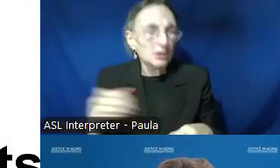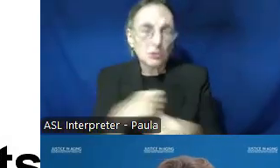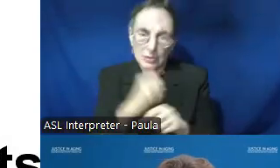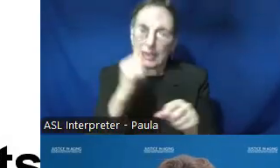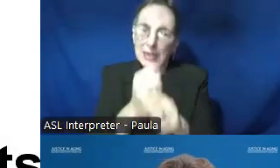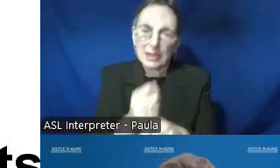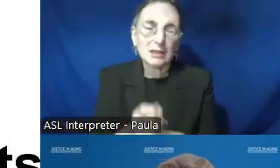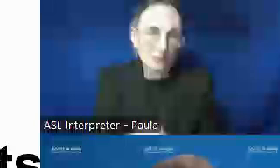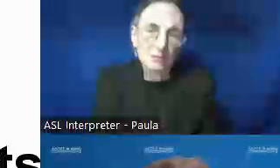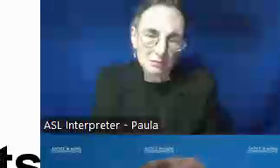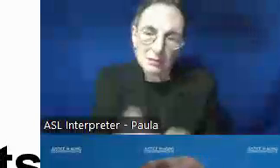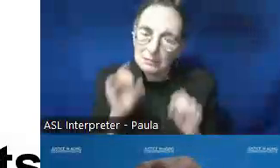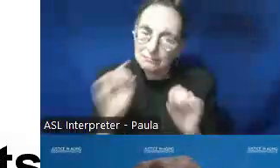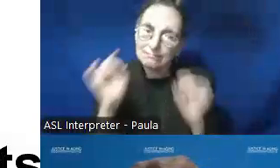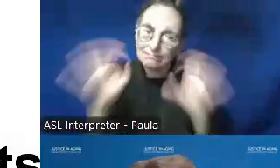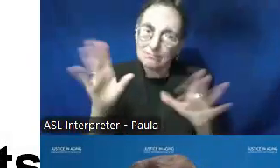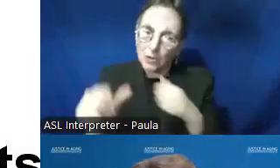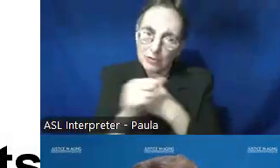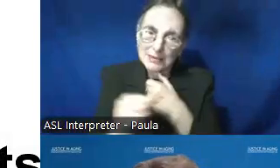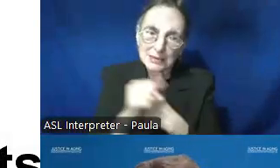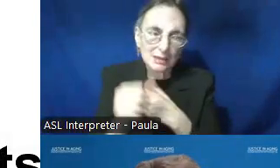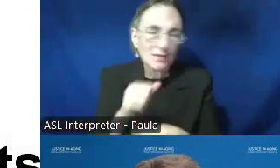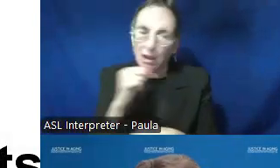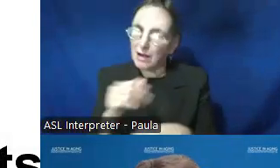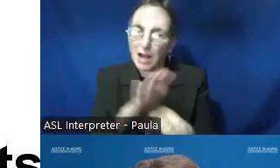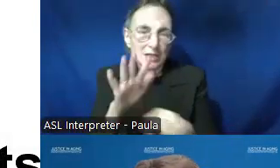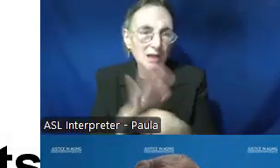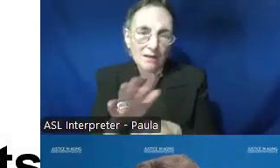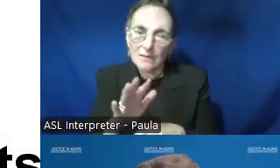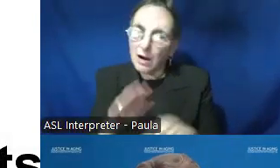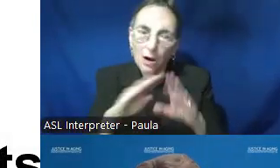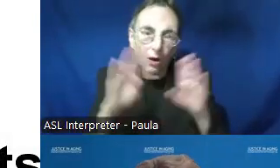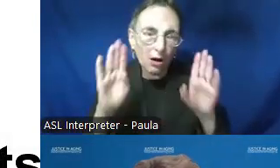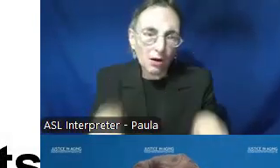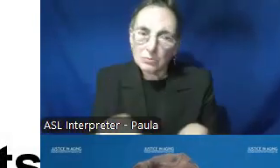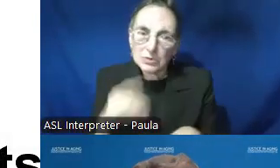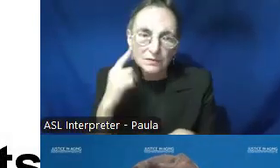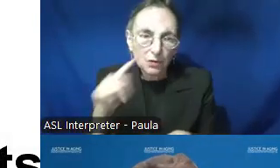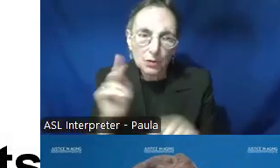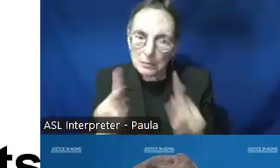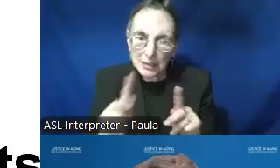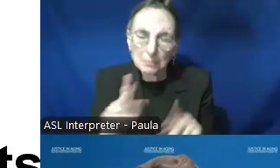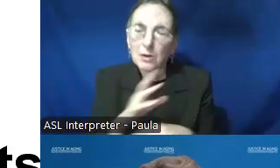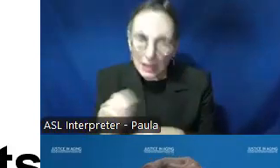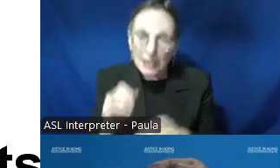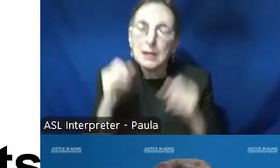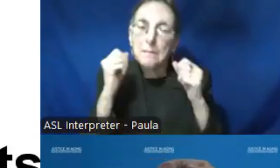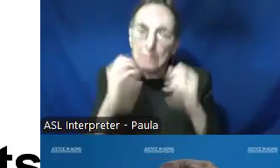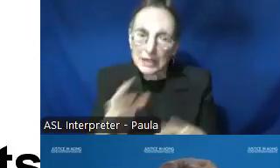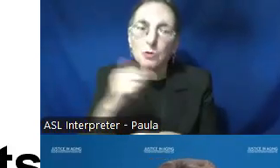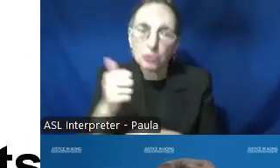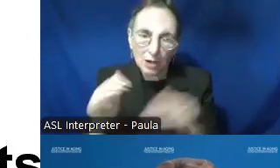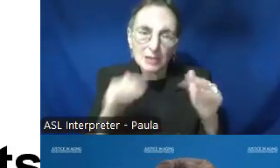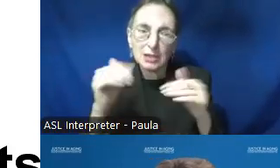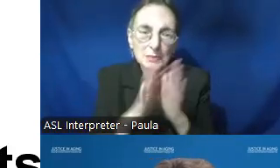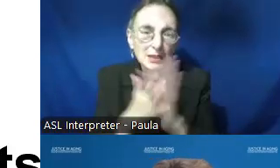alarming risk of housing instability and a growing homelessness among older adults. And